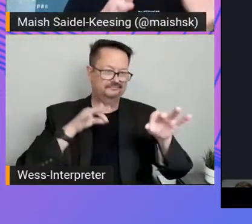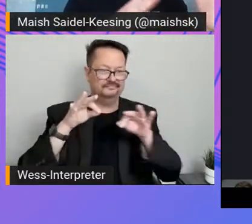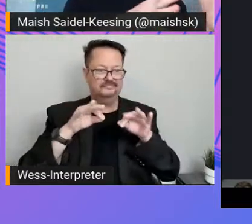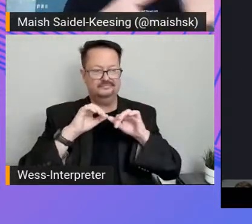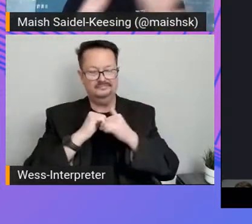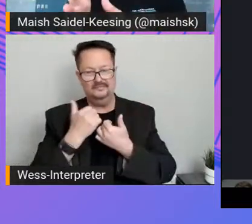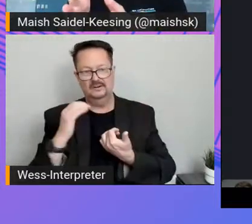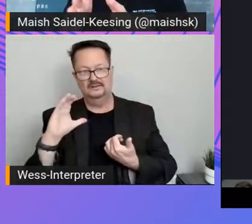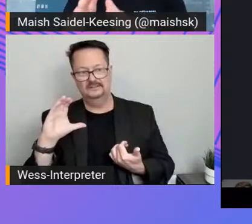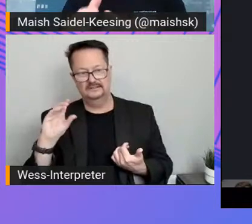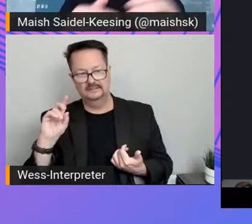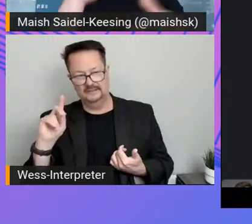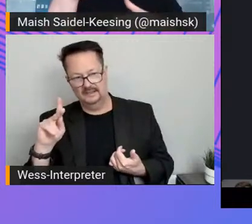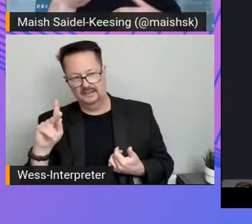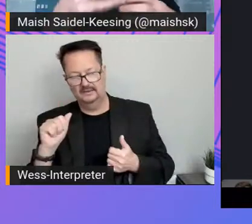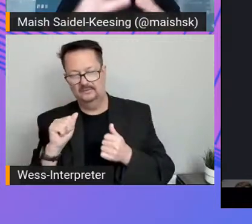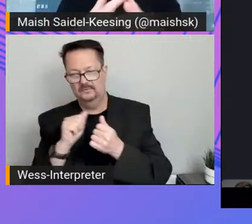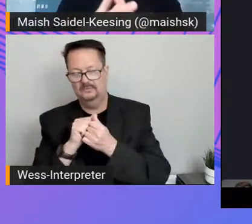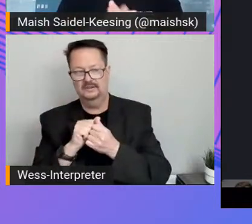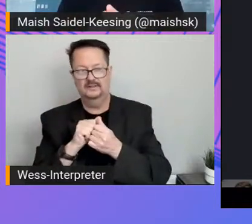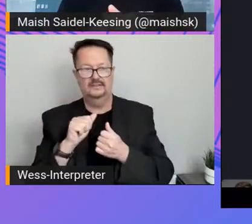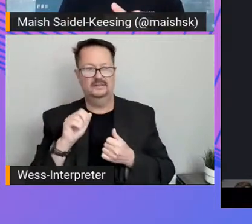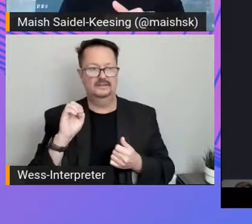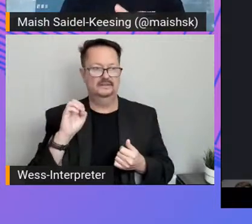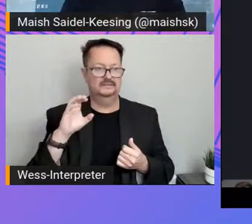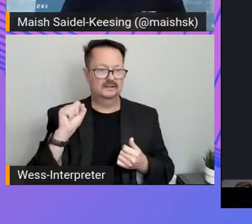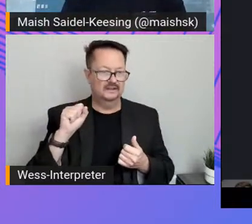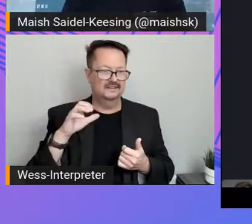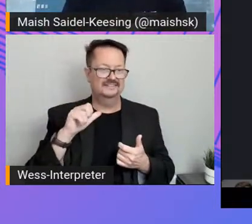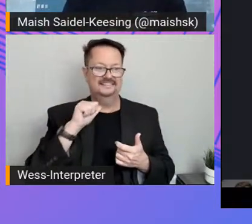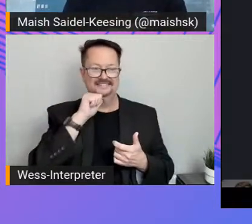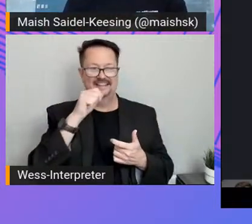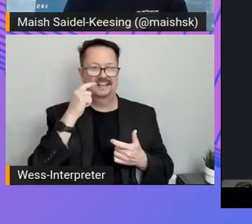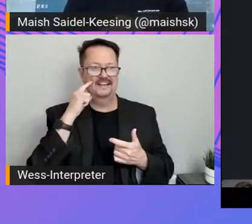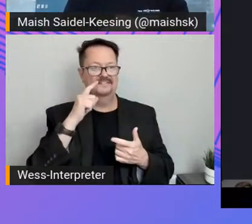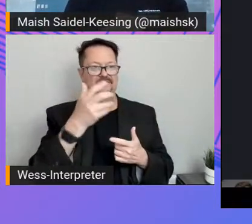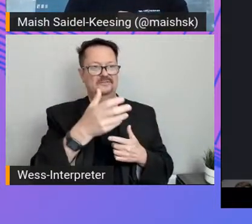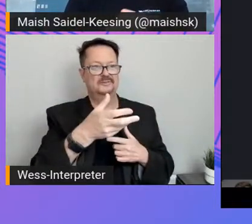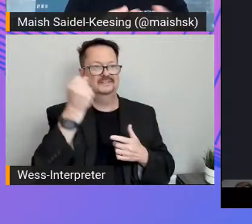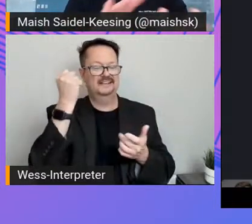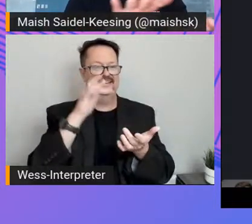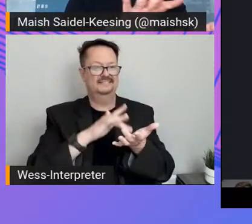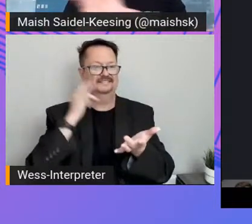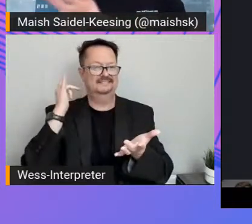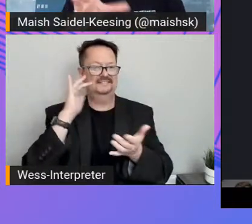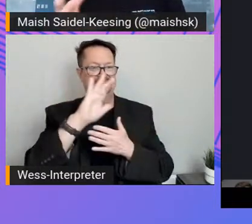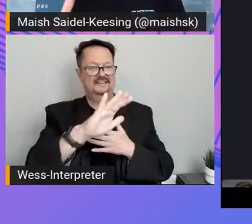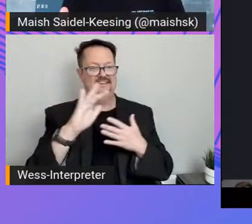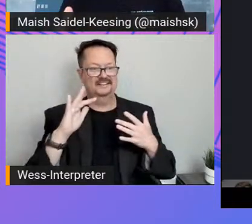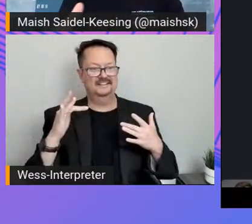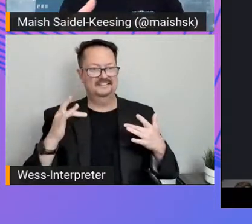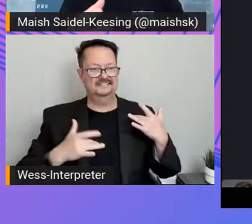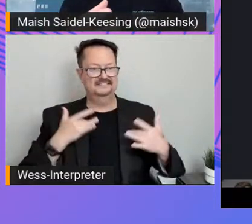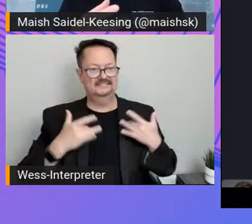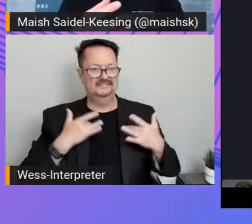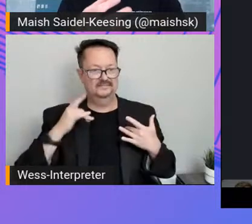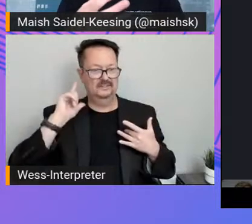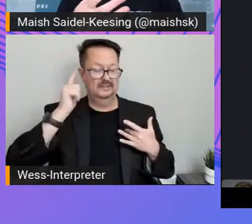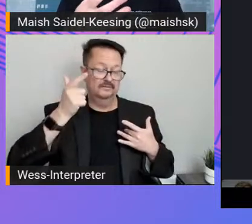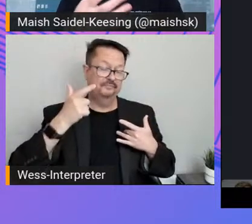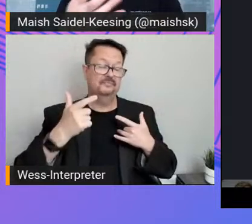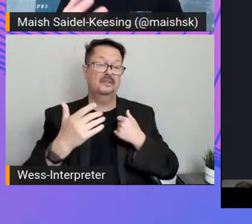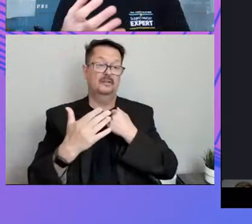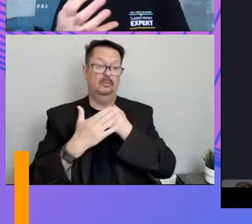ECS. So I'm going to stop at that point now and not take away all of his glory for later in the session. So getting alerts is nice. And of